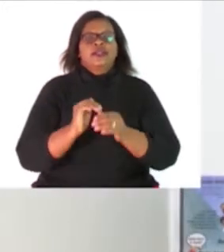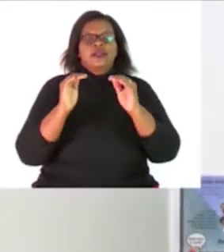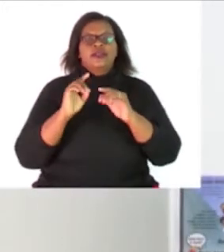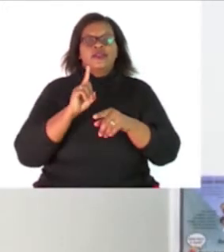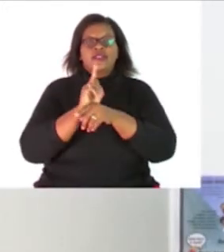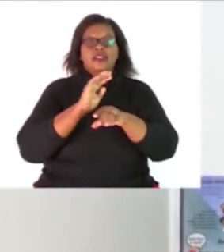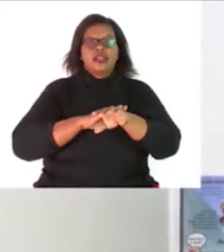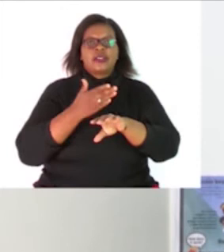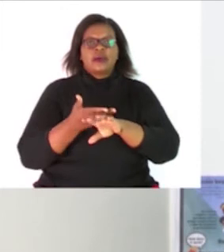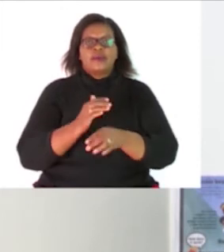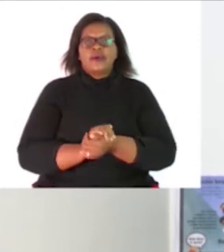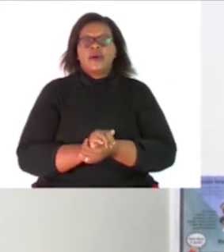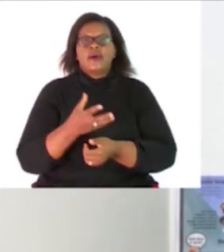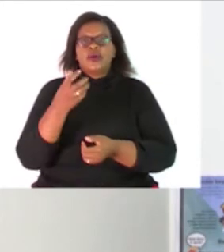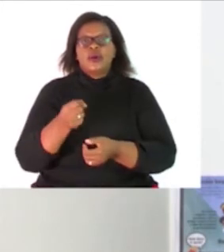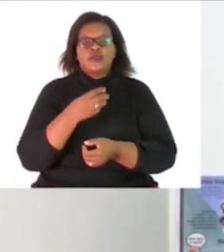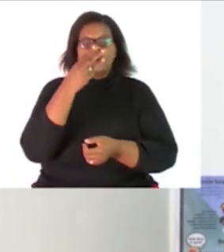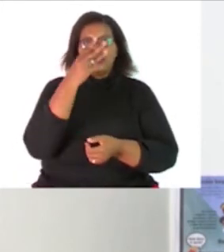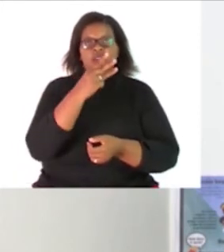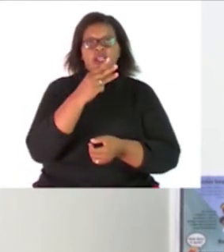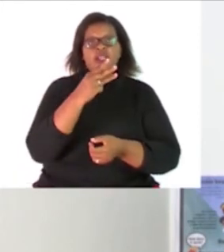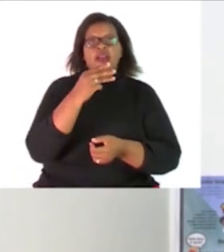example, whereby we have